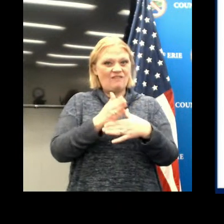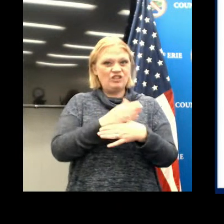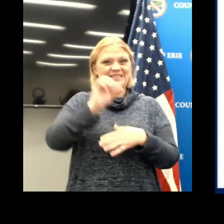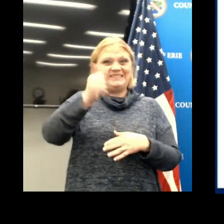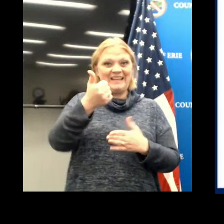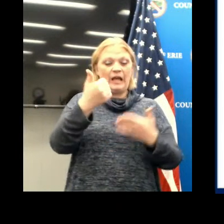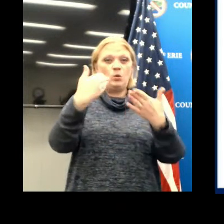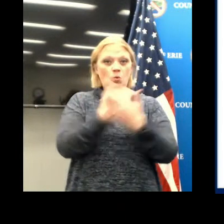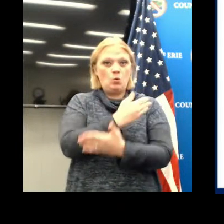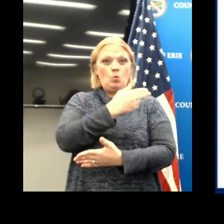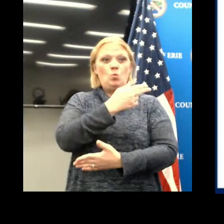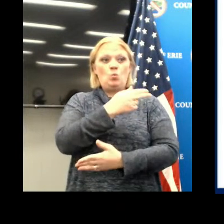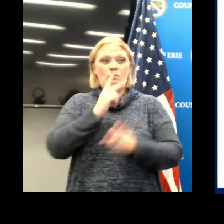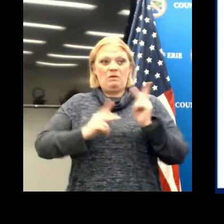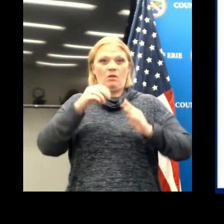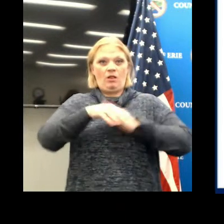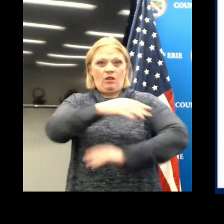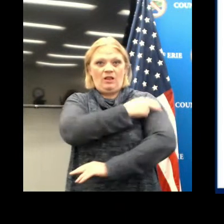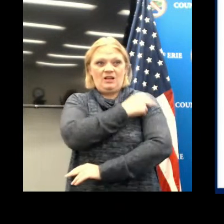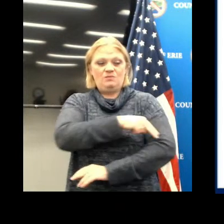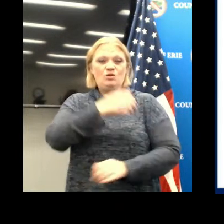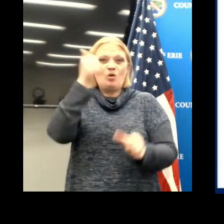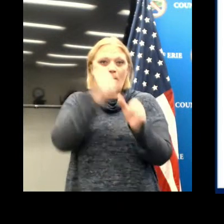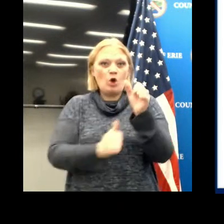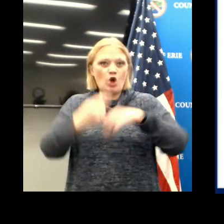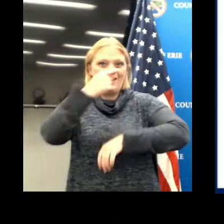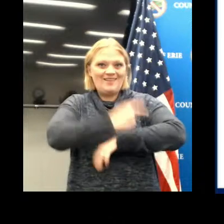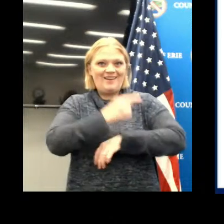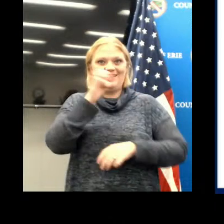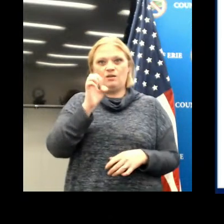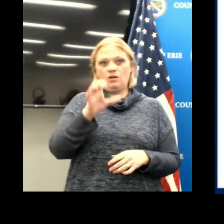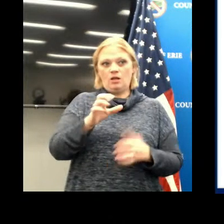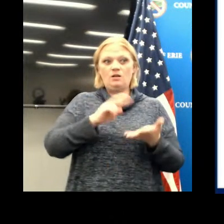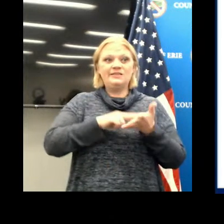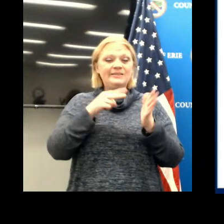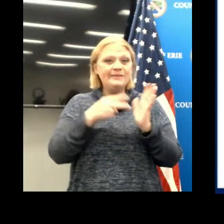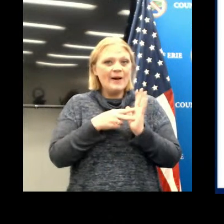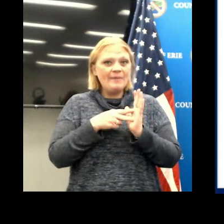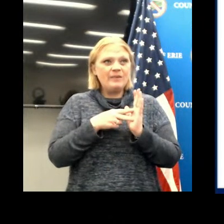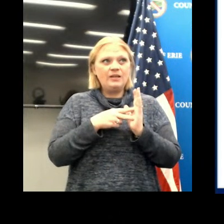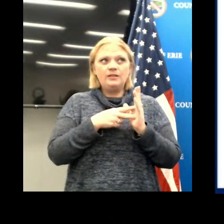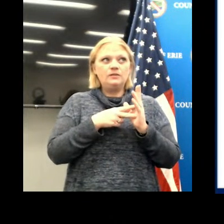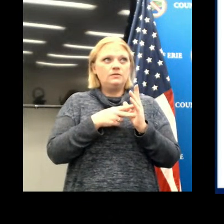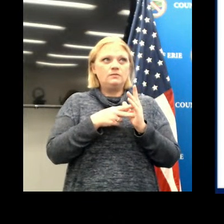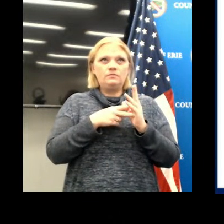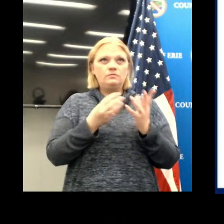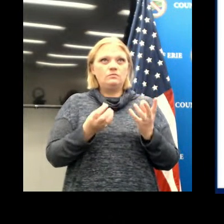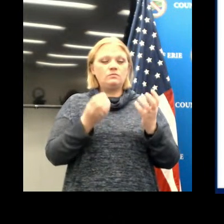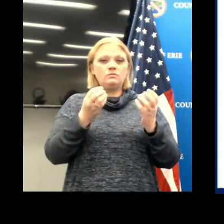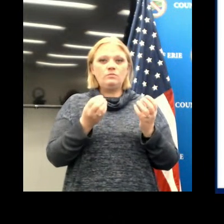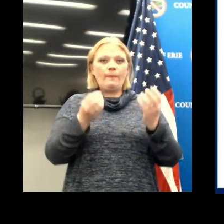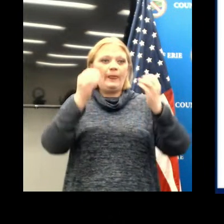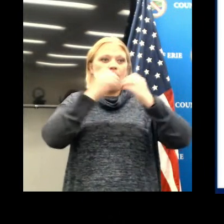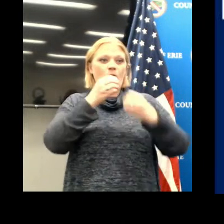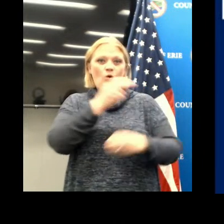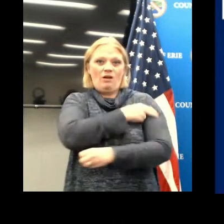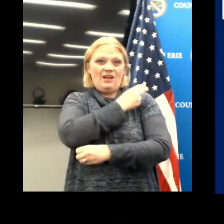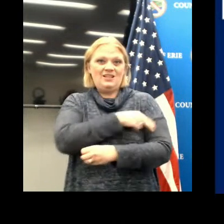new hospitalizations per day in Erie County, that we will be at a greater hospitalized rate than we were in the